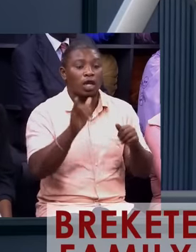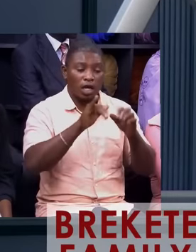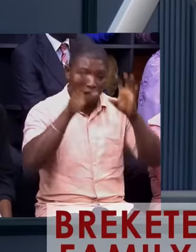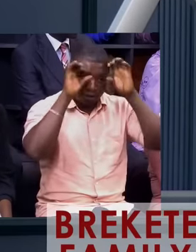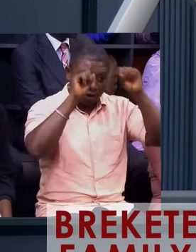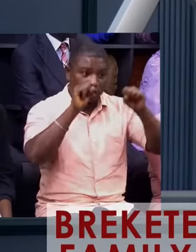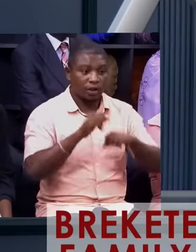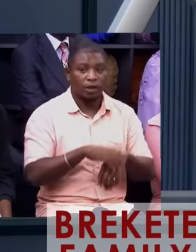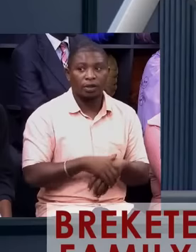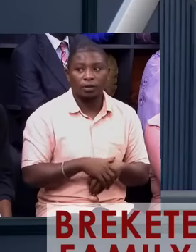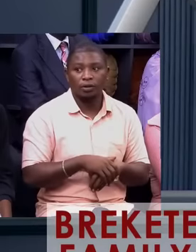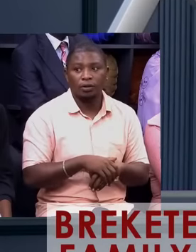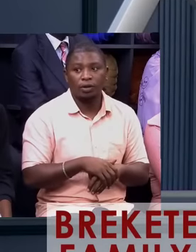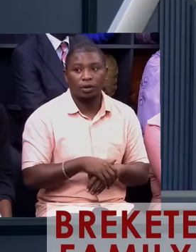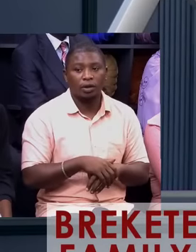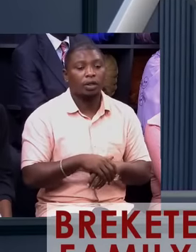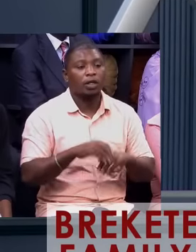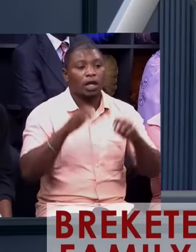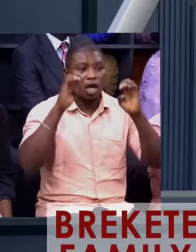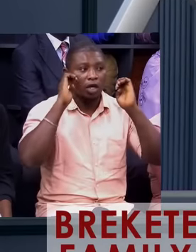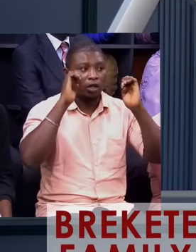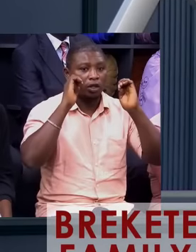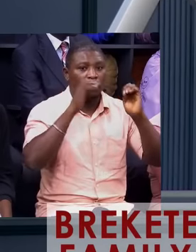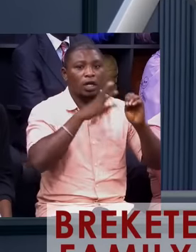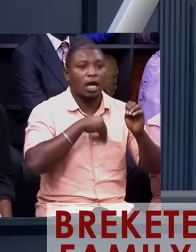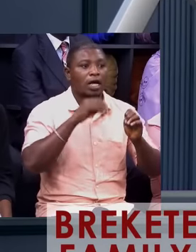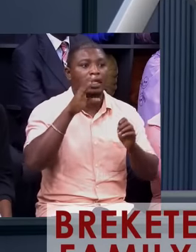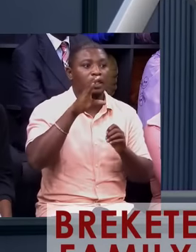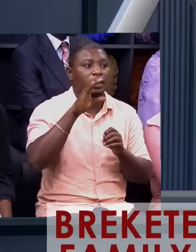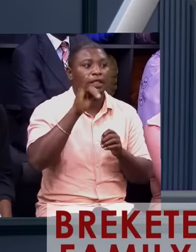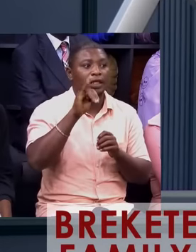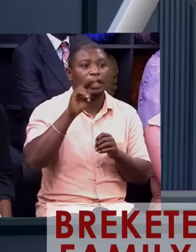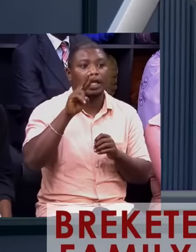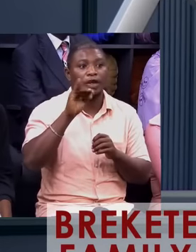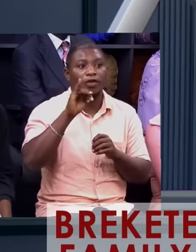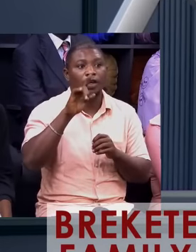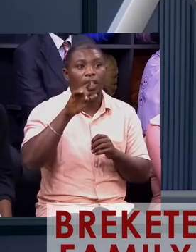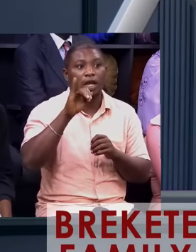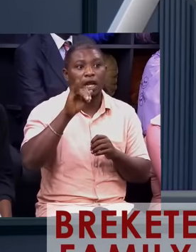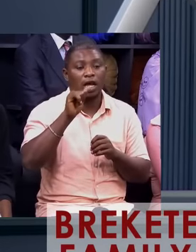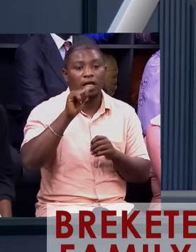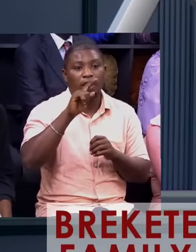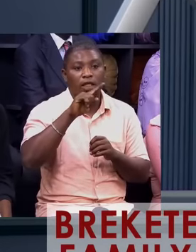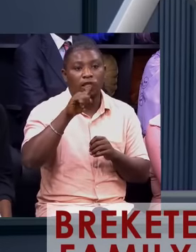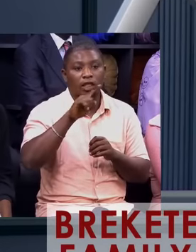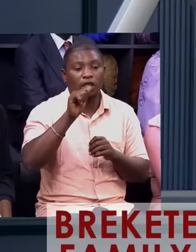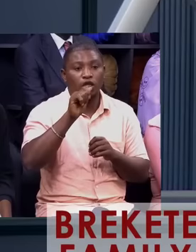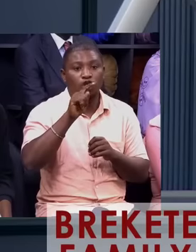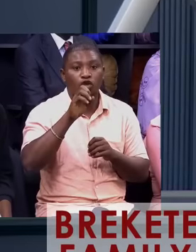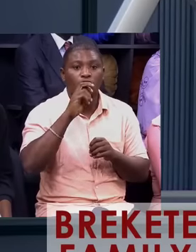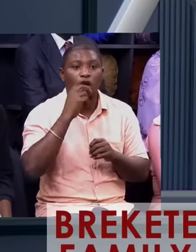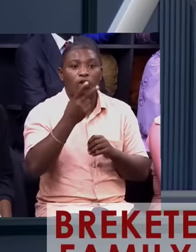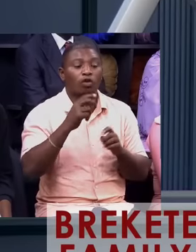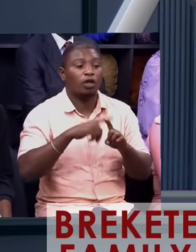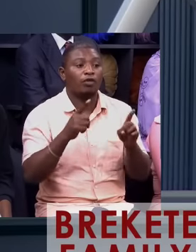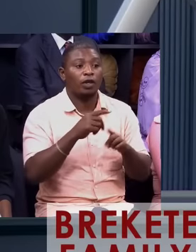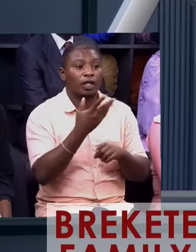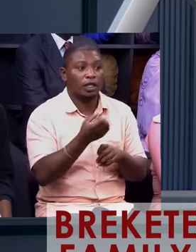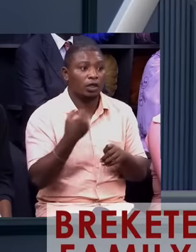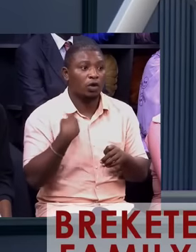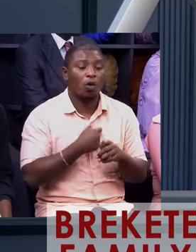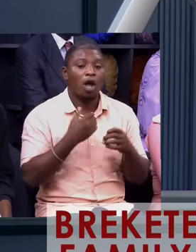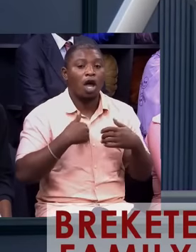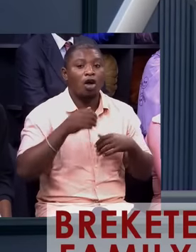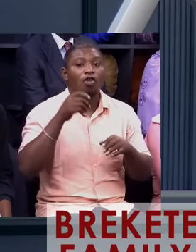to be educated education and civilization are two different things we have professors in this country that are